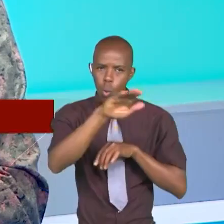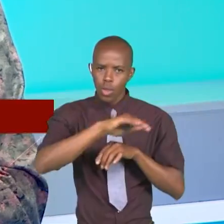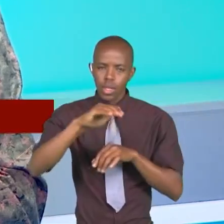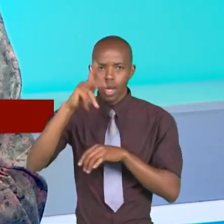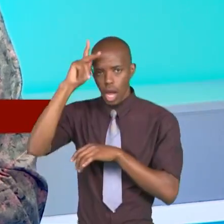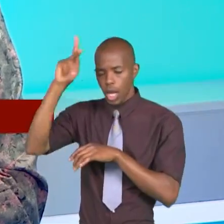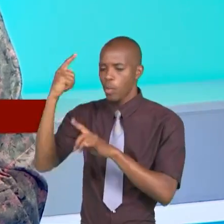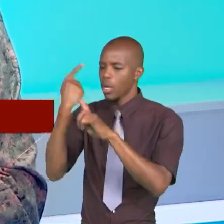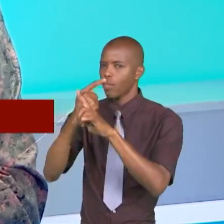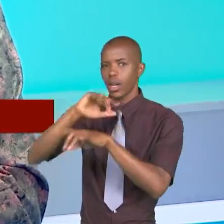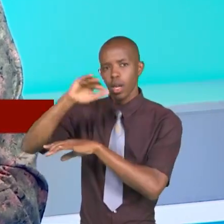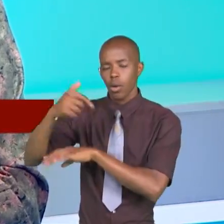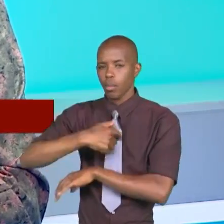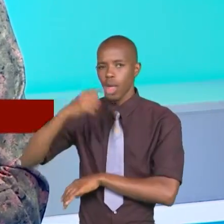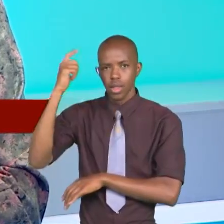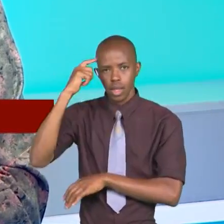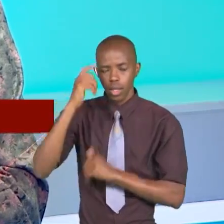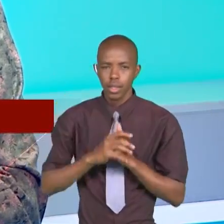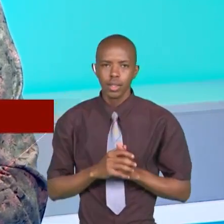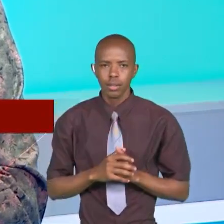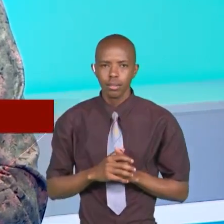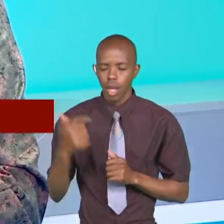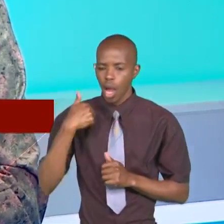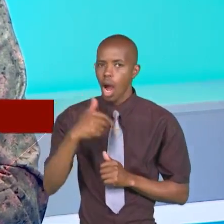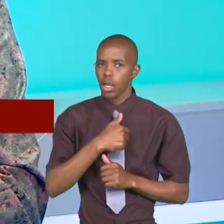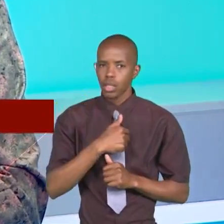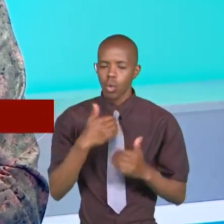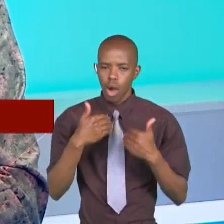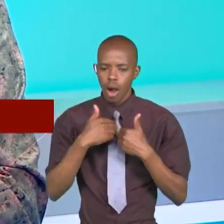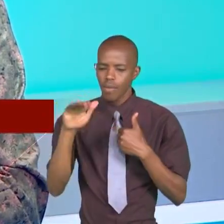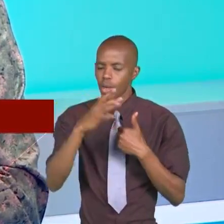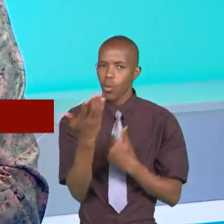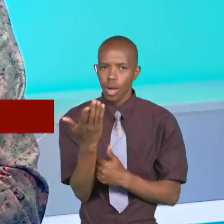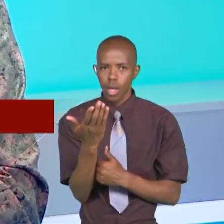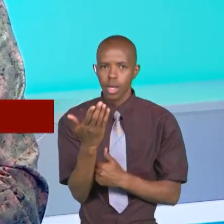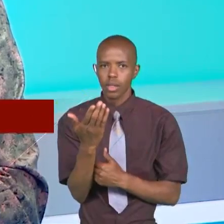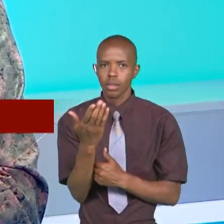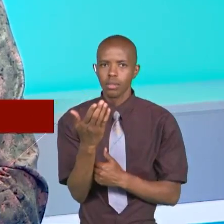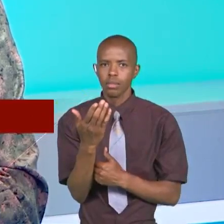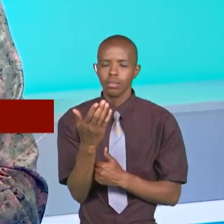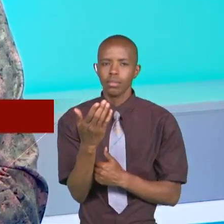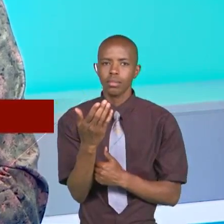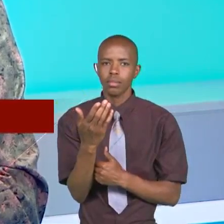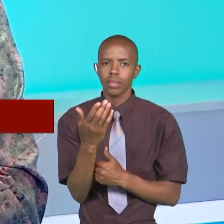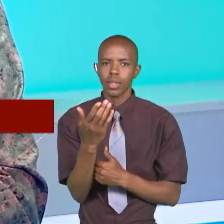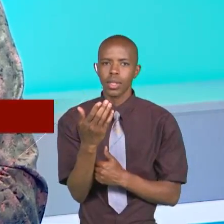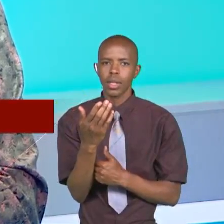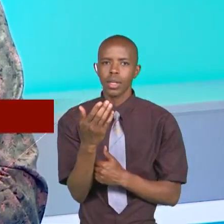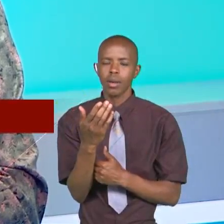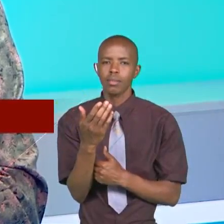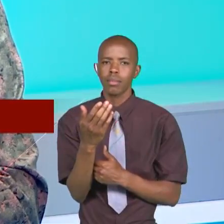Kiambu and so on. So I think for us to have an area where monies are not going to bring